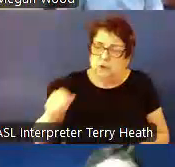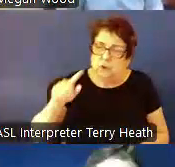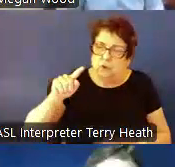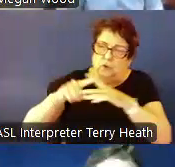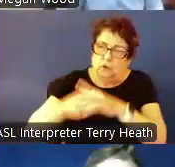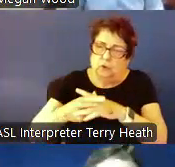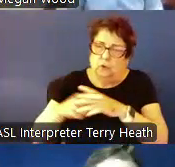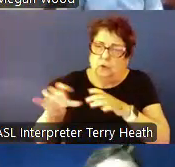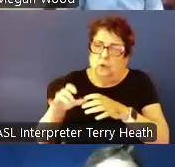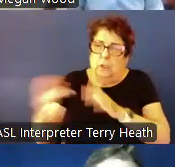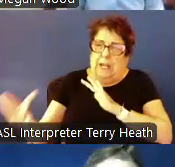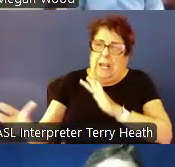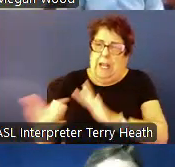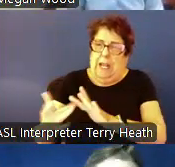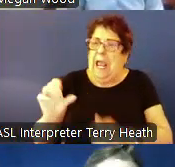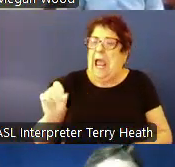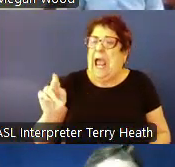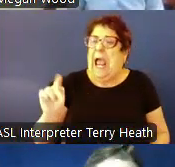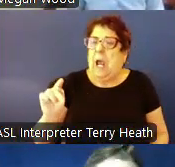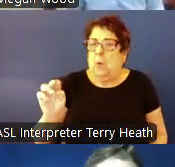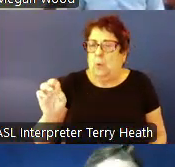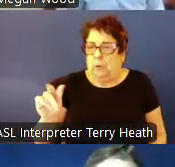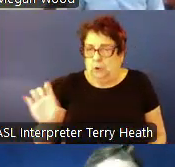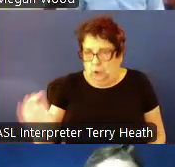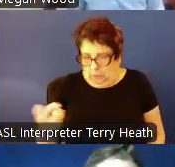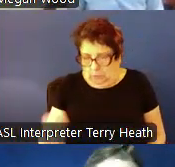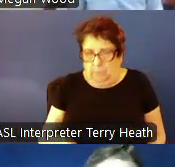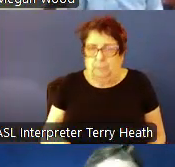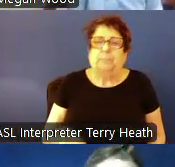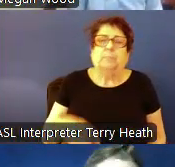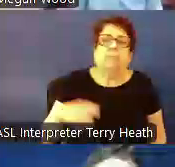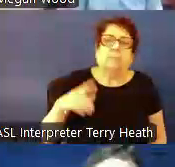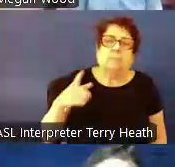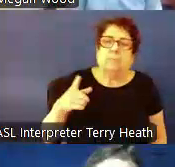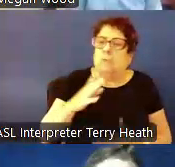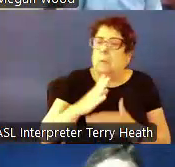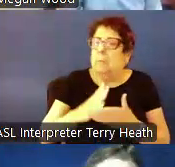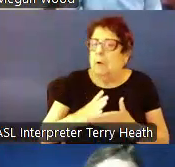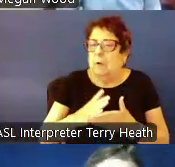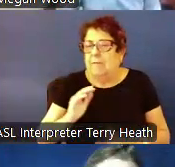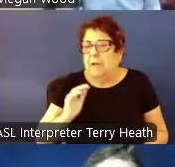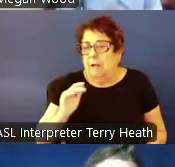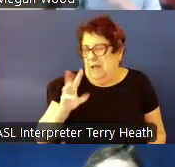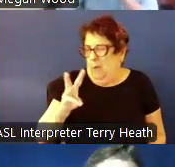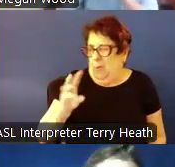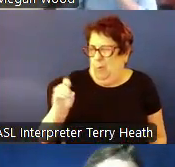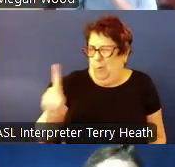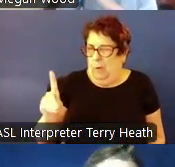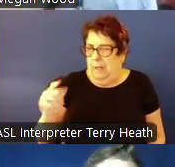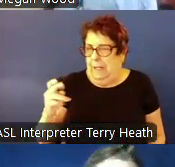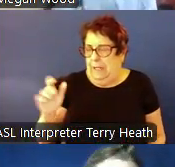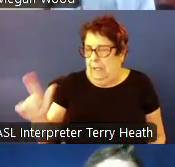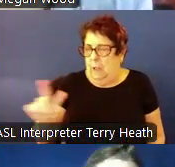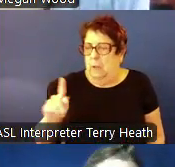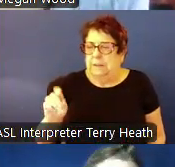Towers, because we are part of our senior information services. We have 14 outreaches throughout the county. One of them is in